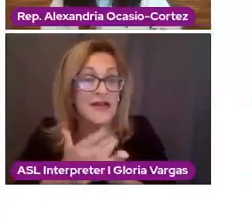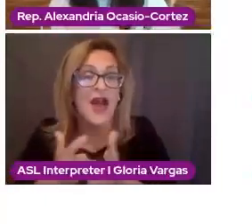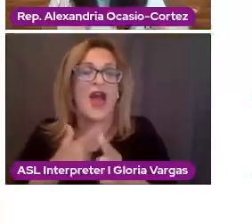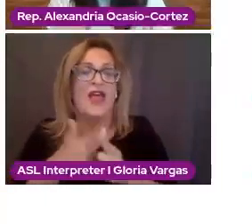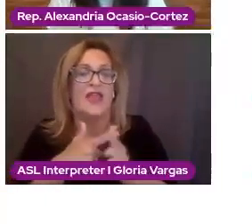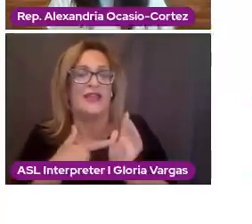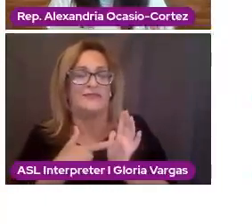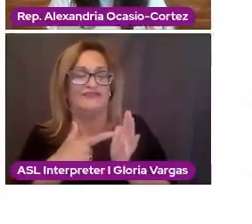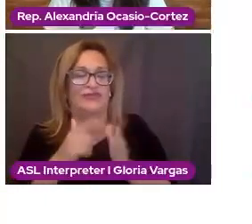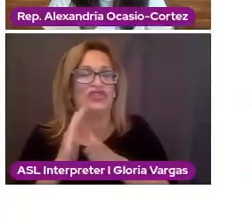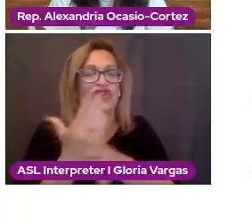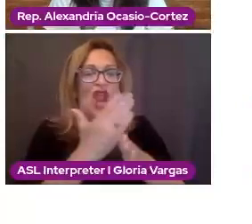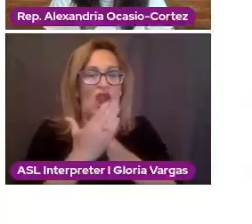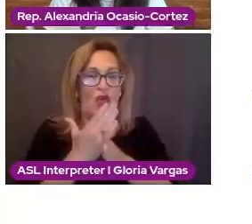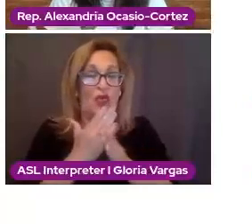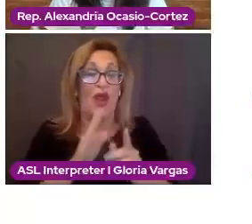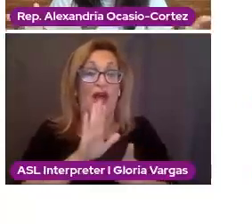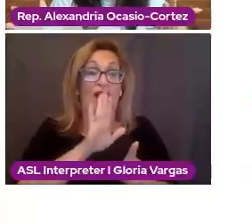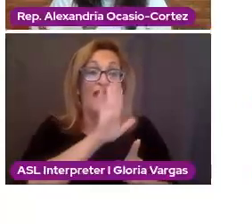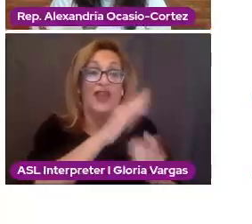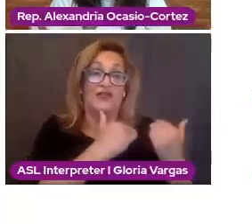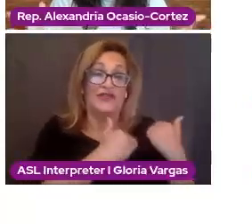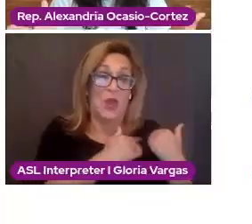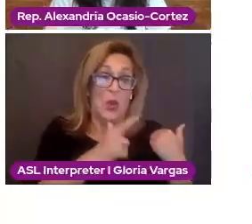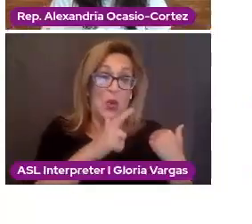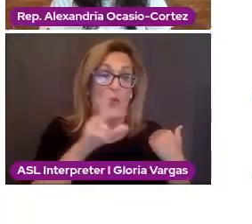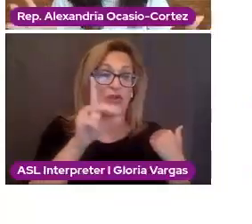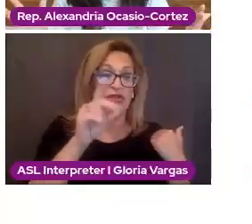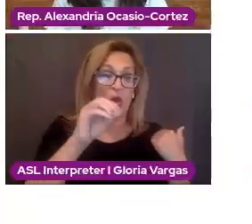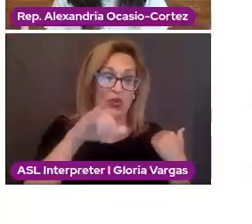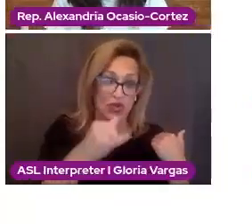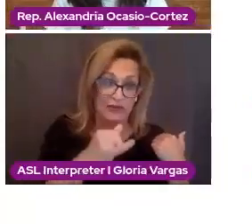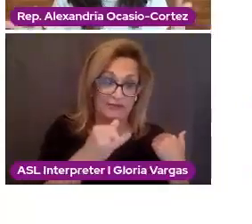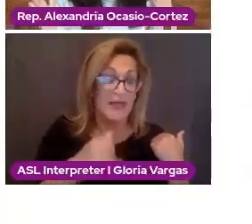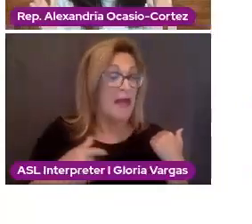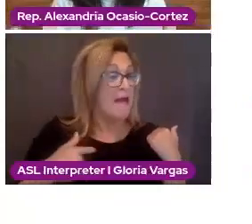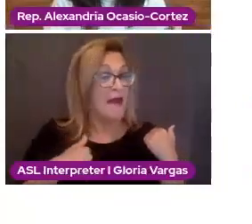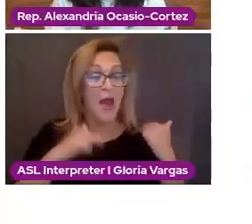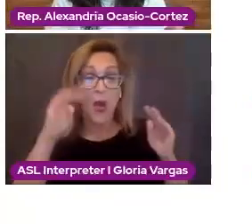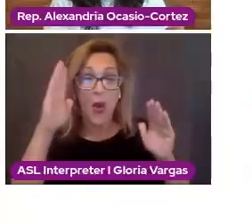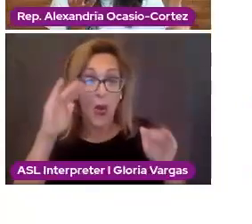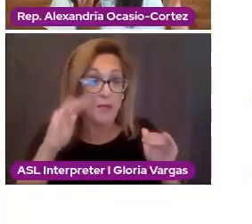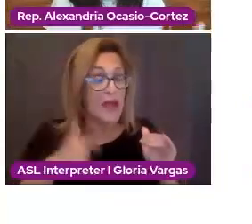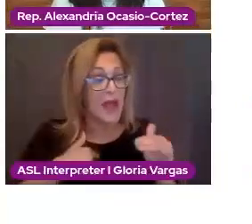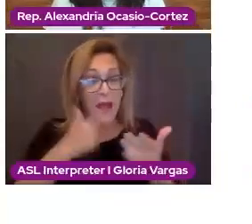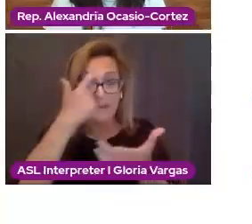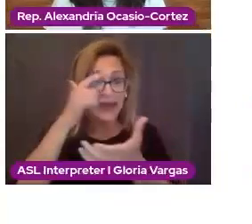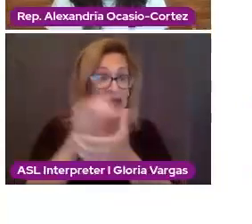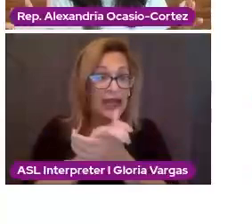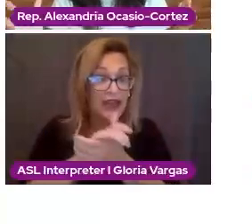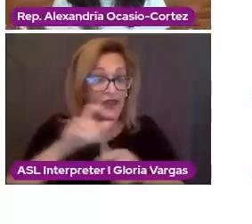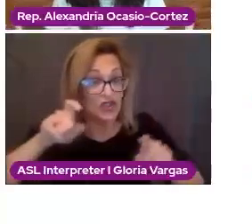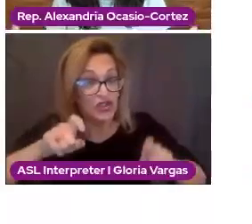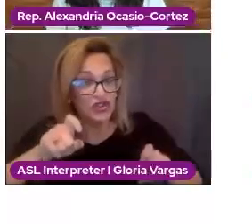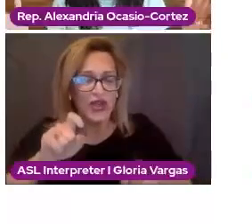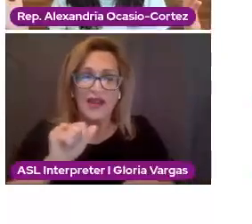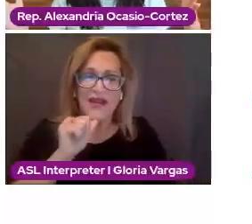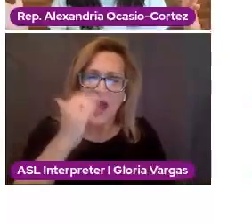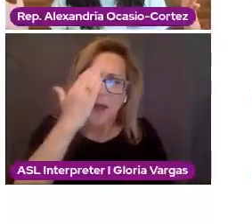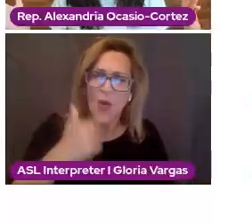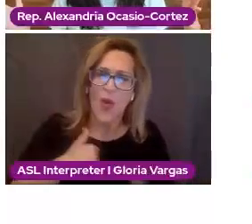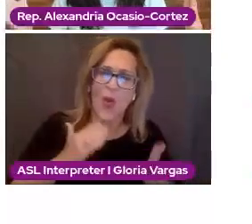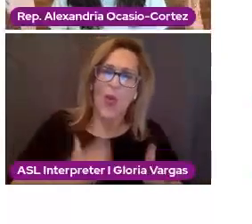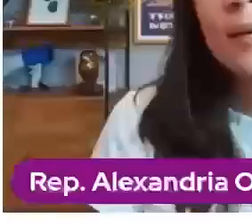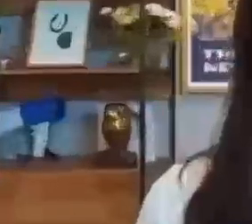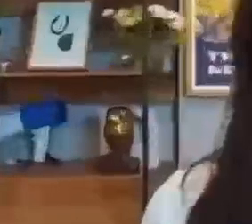will say that I very, very much hope and believe that they should, not because I am a Democrat, but